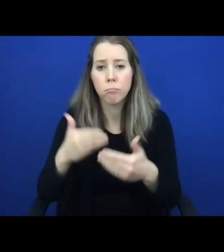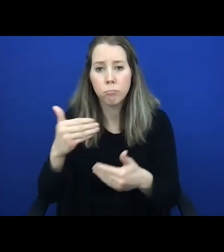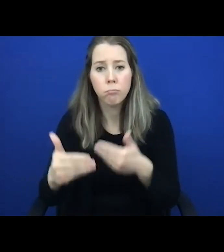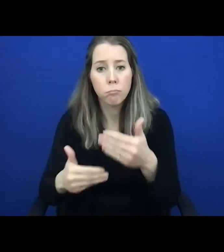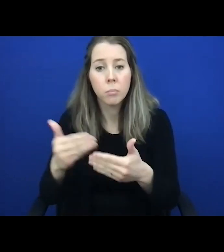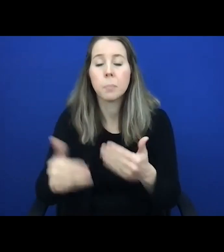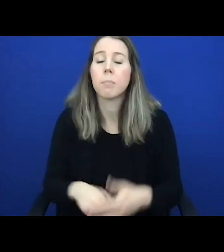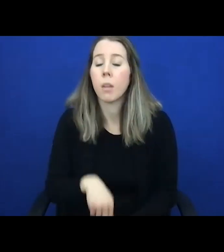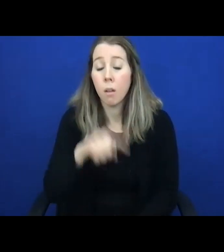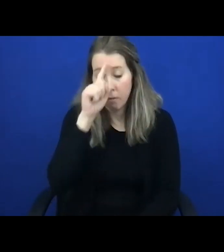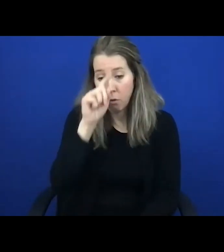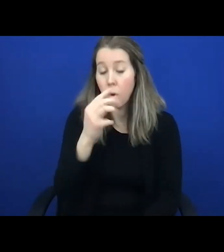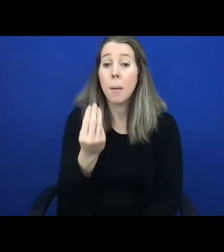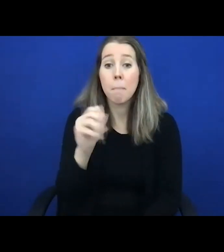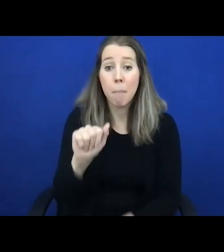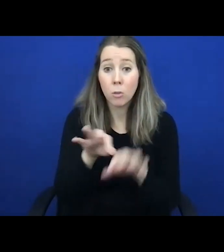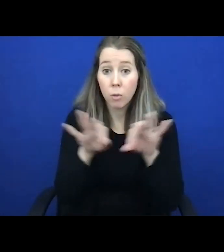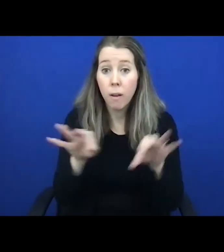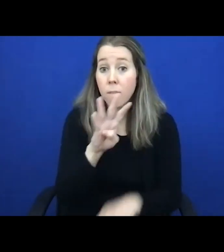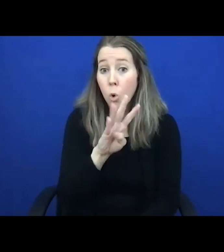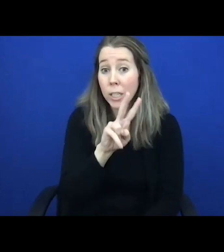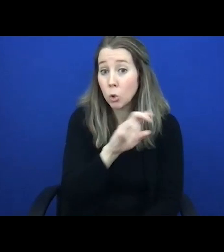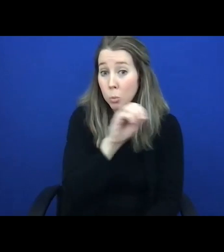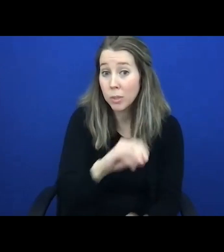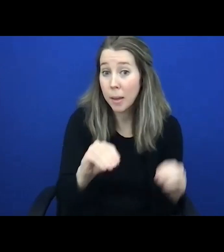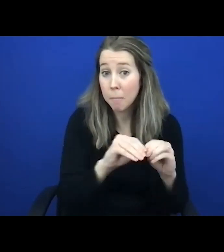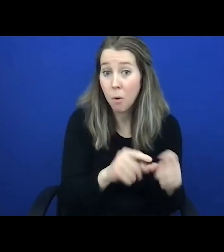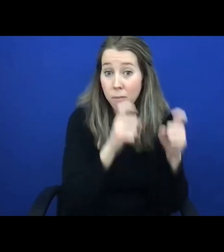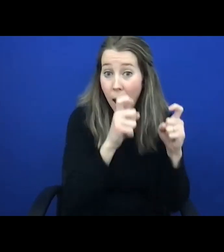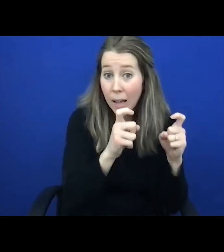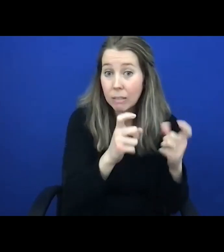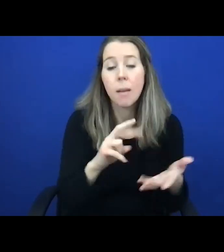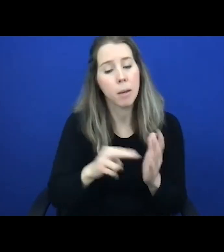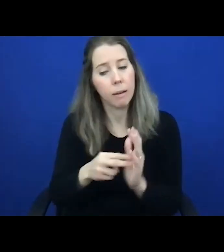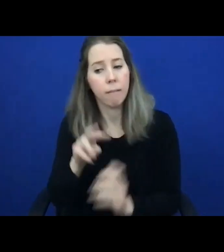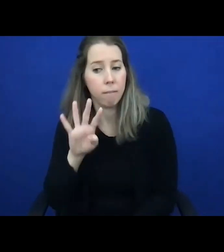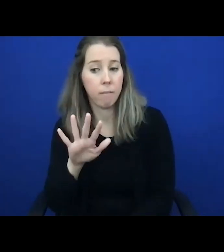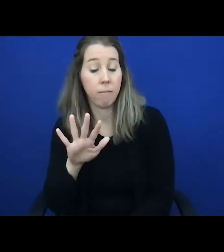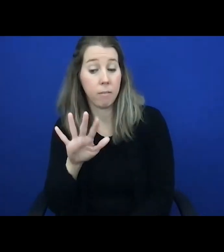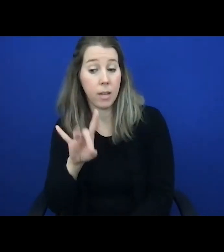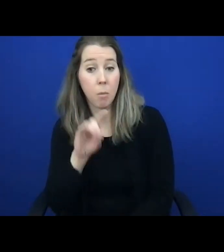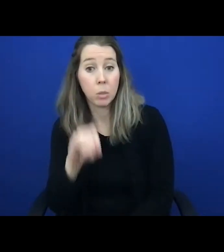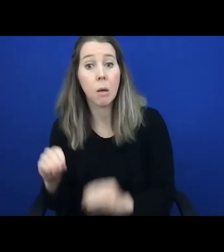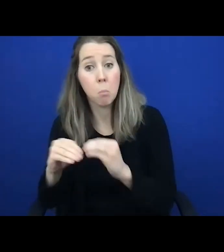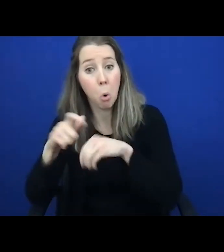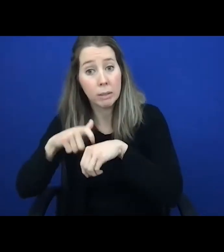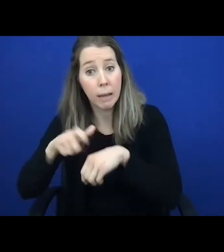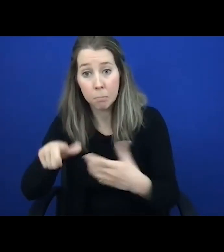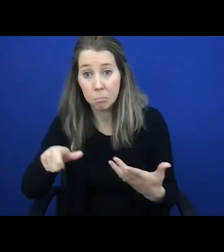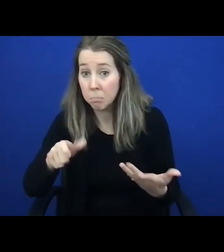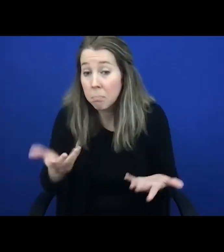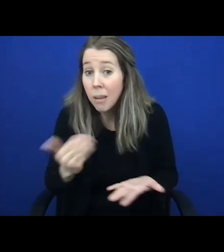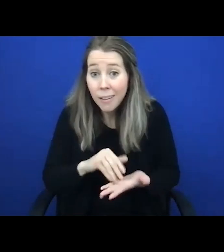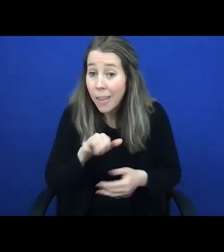master's degree, 42% went faster. And so 58% took a little more time. Again, that's great because